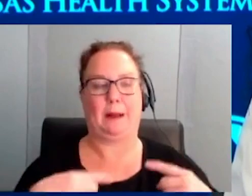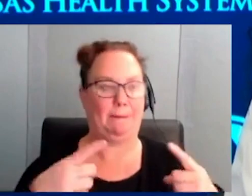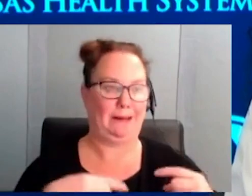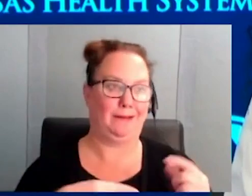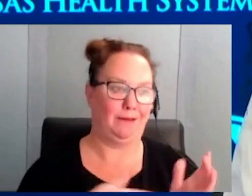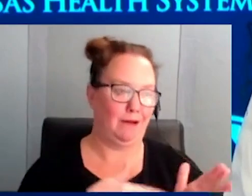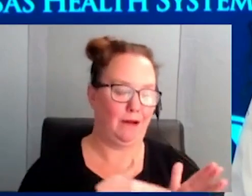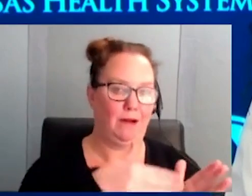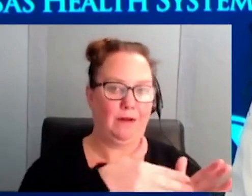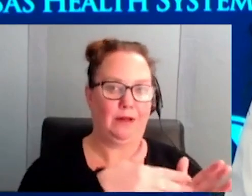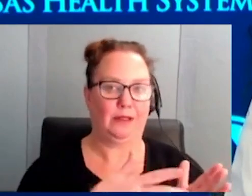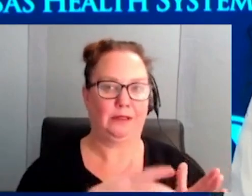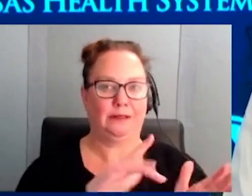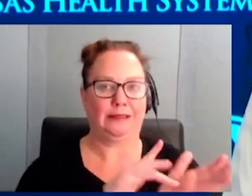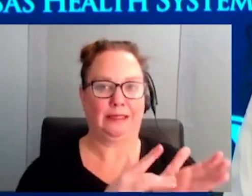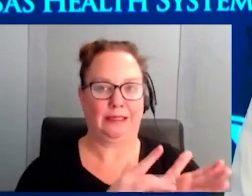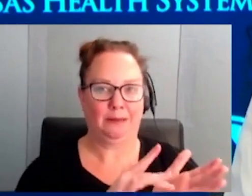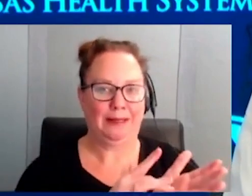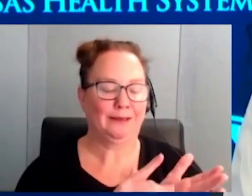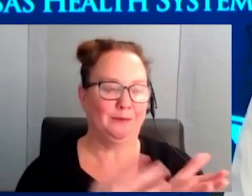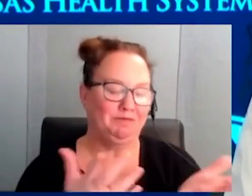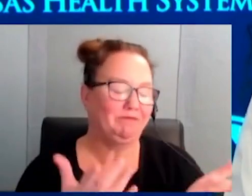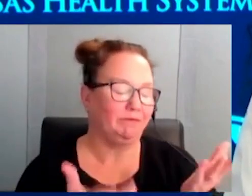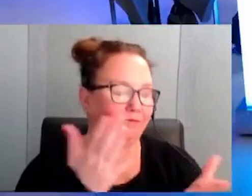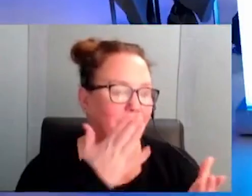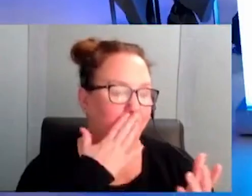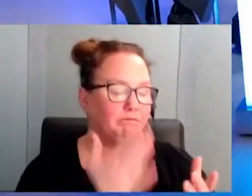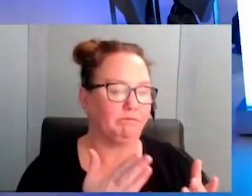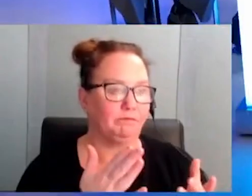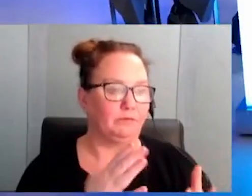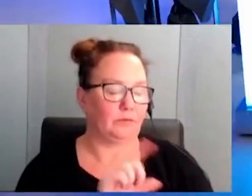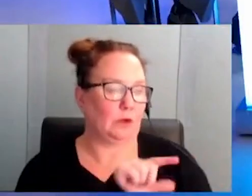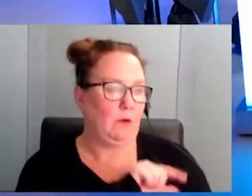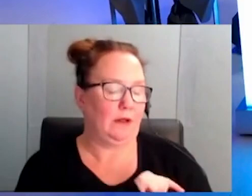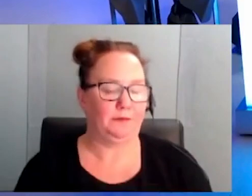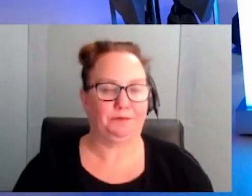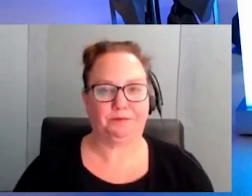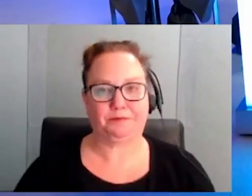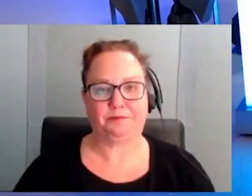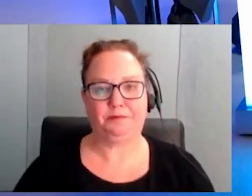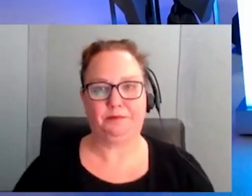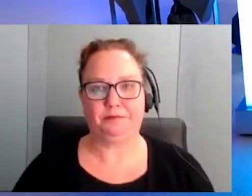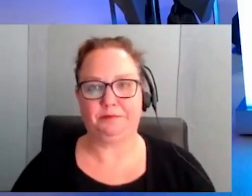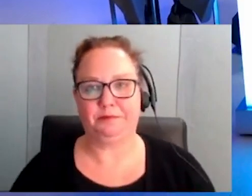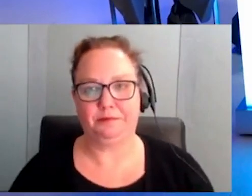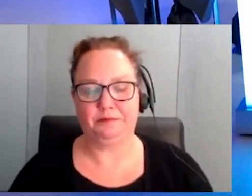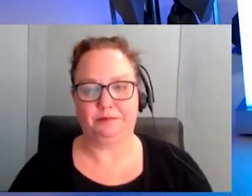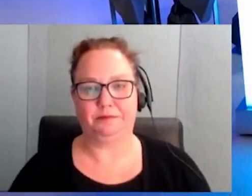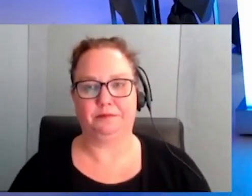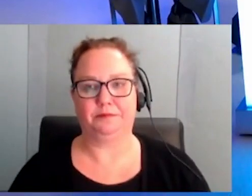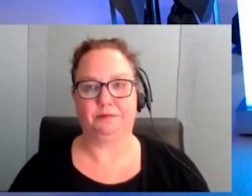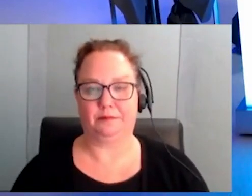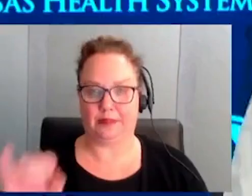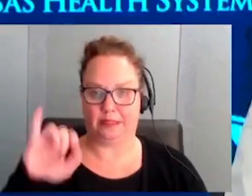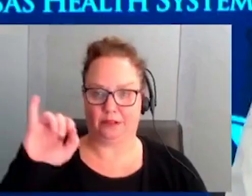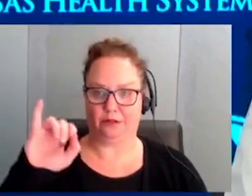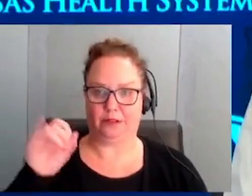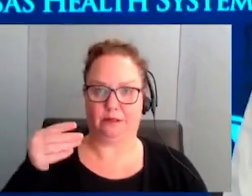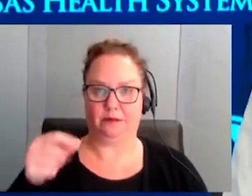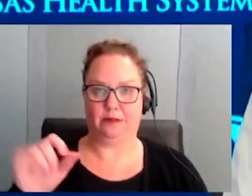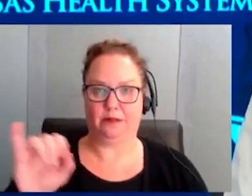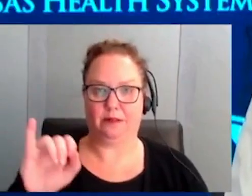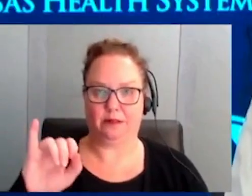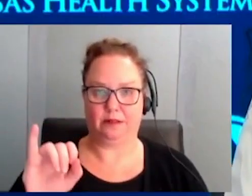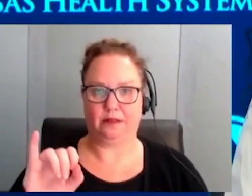their medications might be a good candidate as well for this. So let's talk about insurance. Is it covered through insurance? It